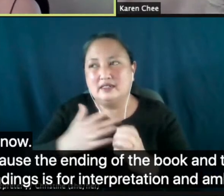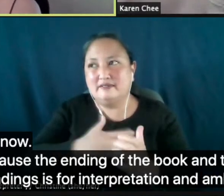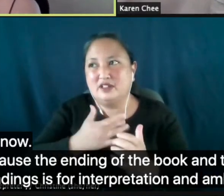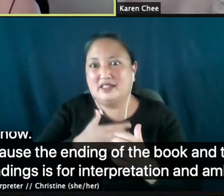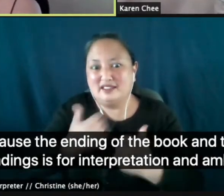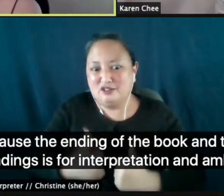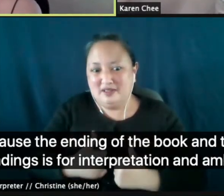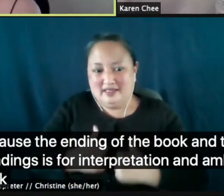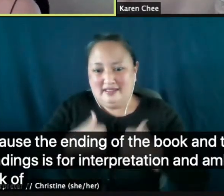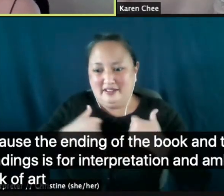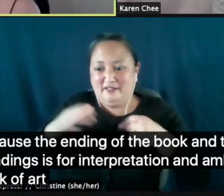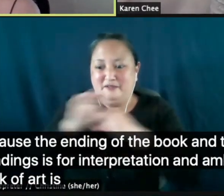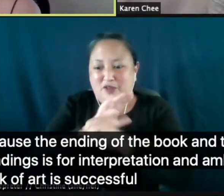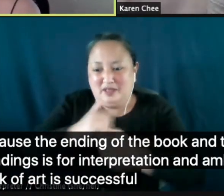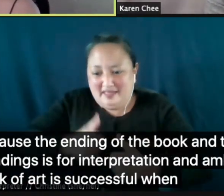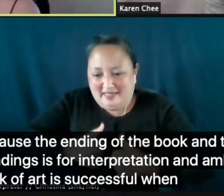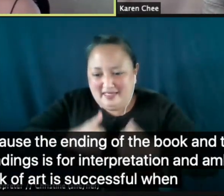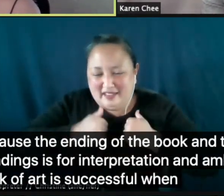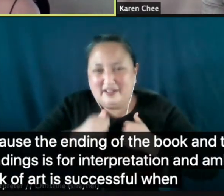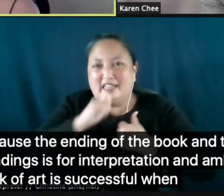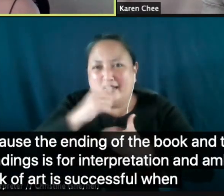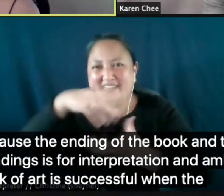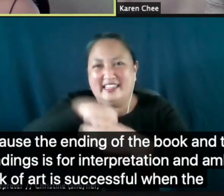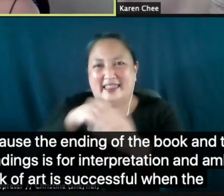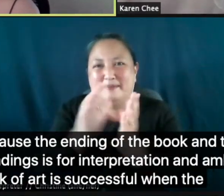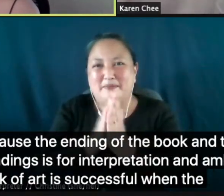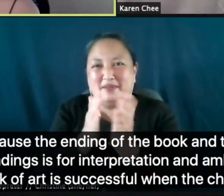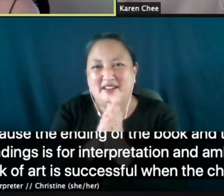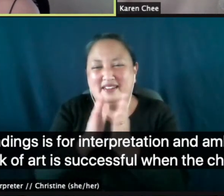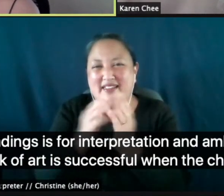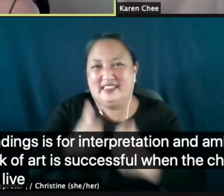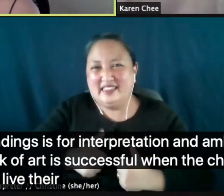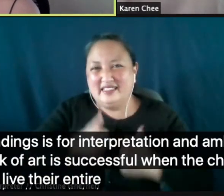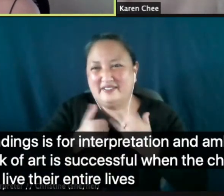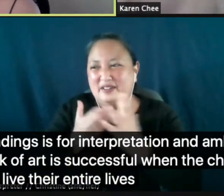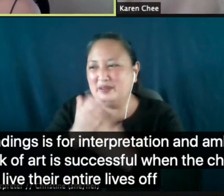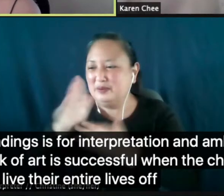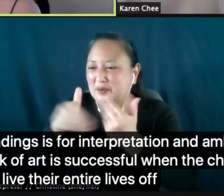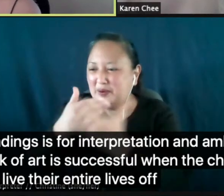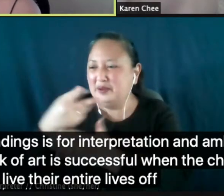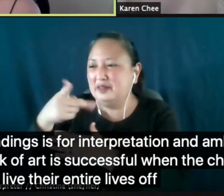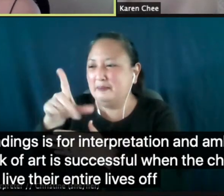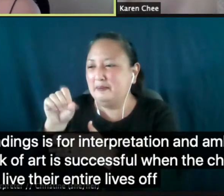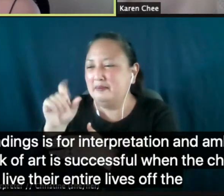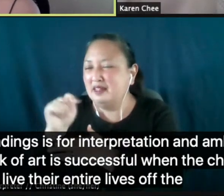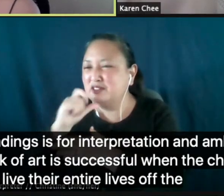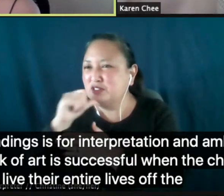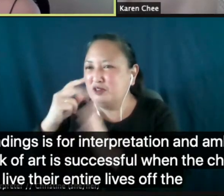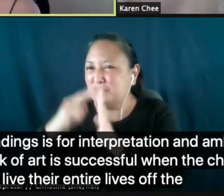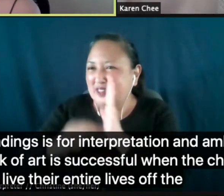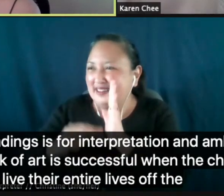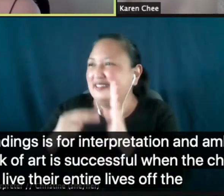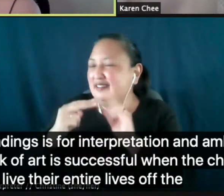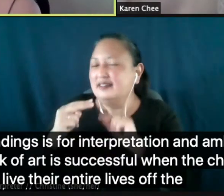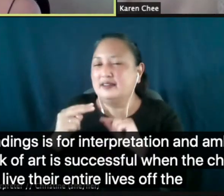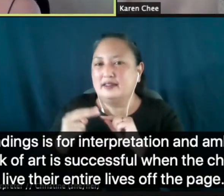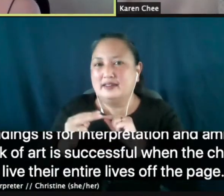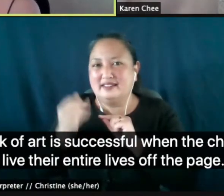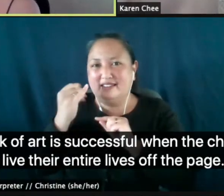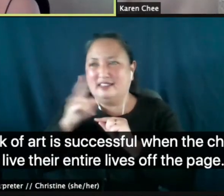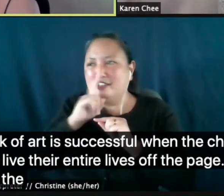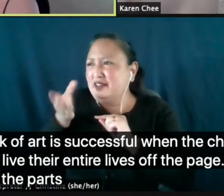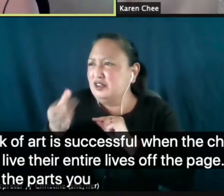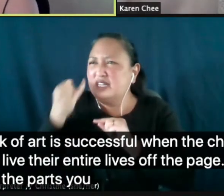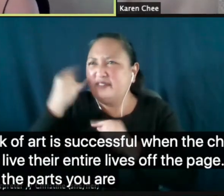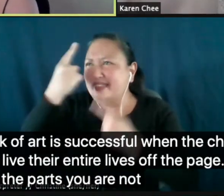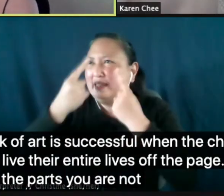the page, like, living through plots that you aren't reading about. So I don't miss them because I feel like they are there. And if I like think about